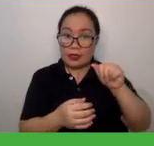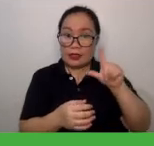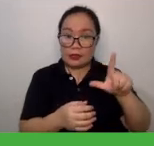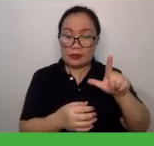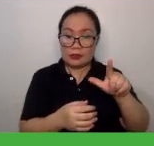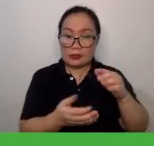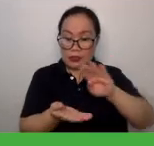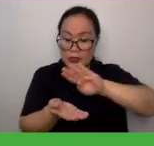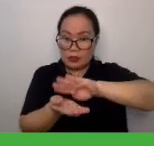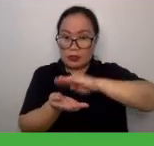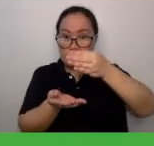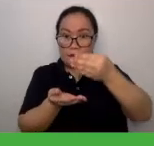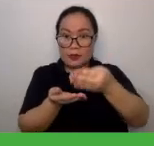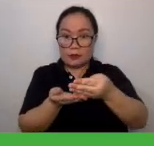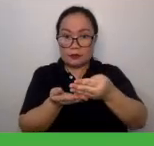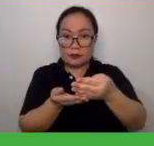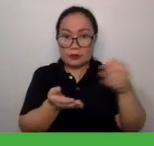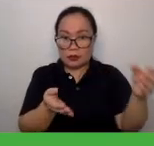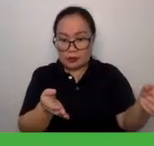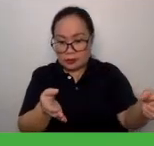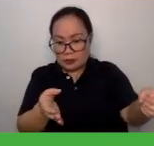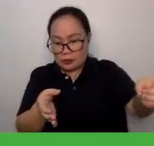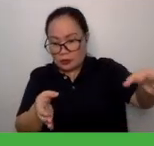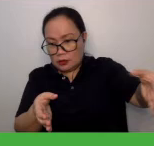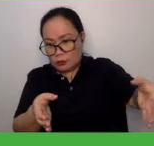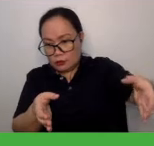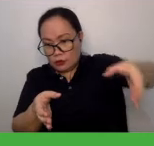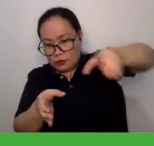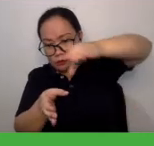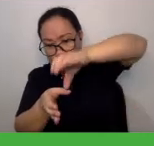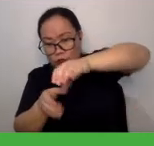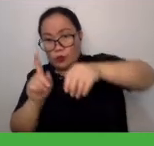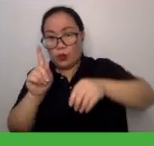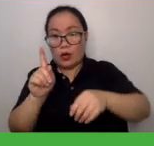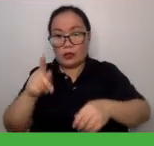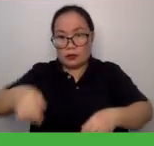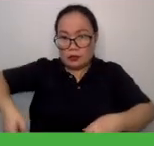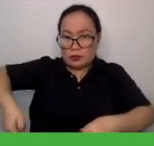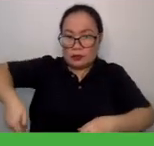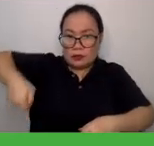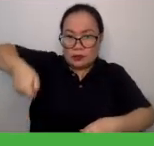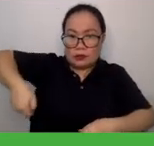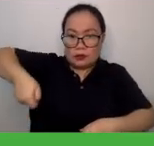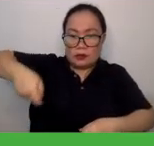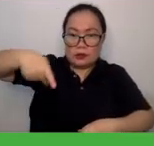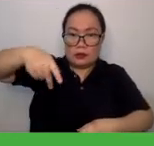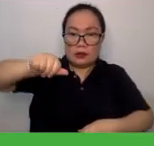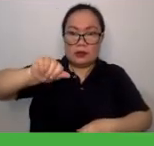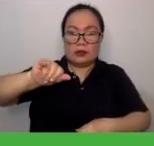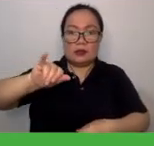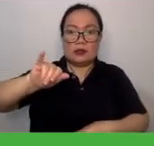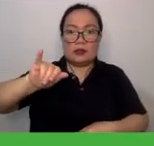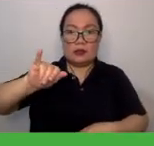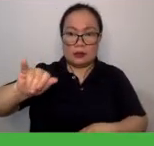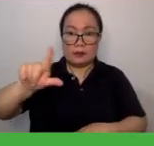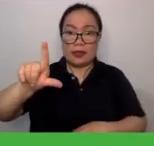na mailalagay mo sa isang balde. Okay?